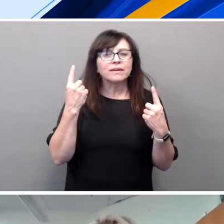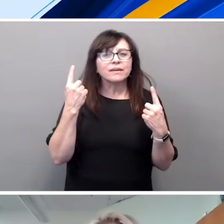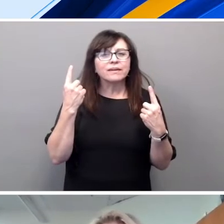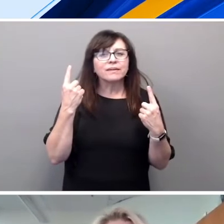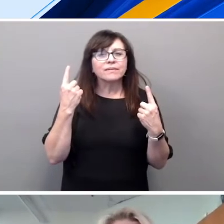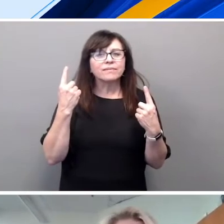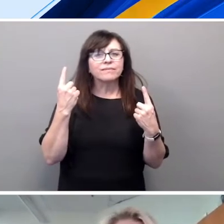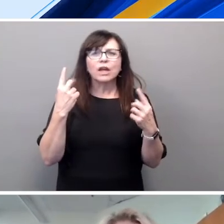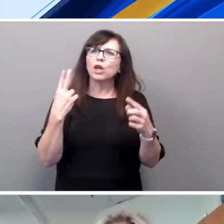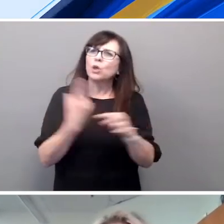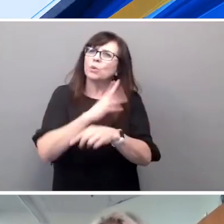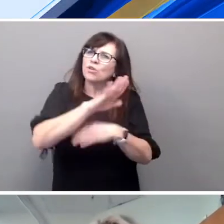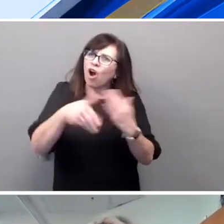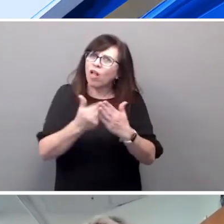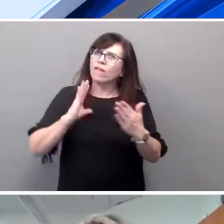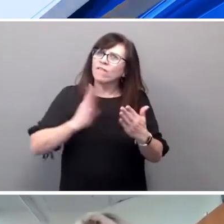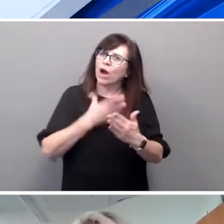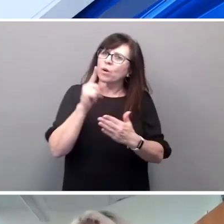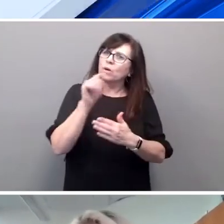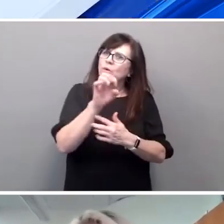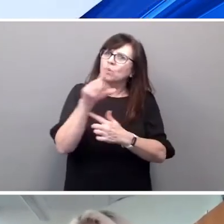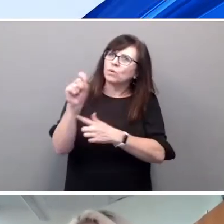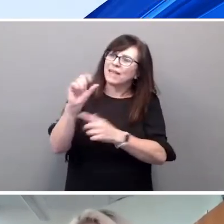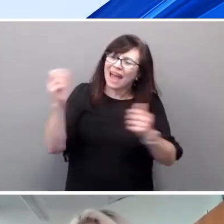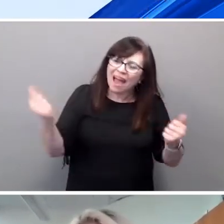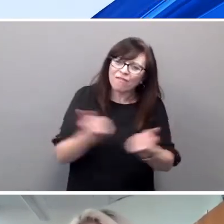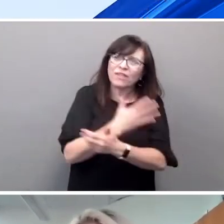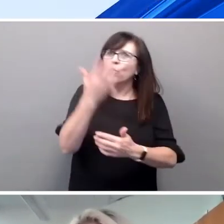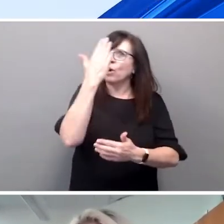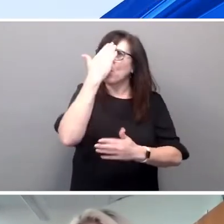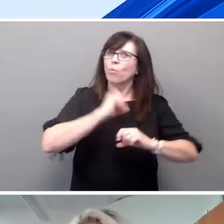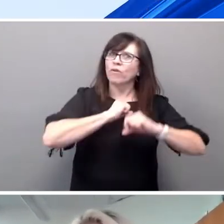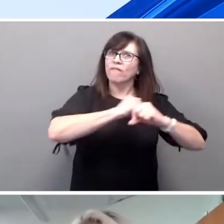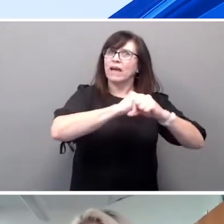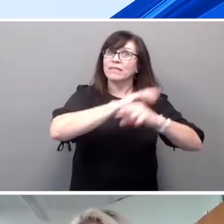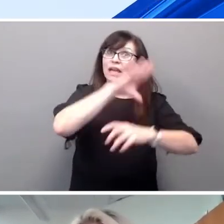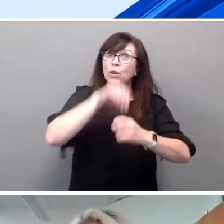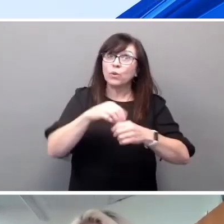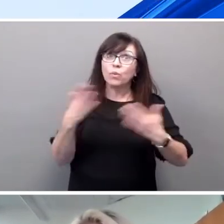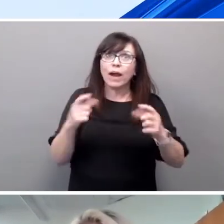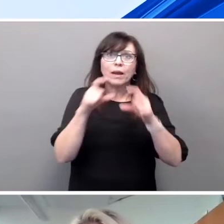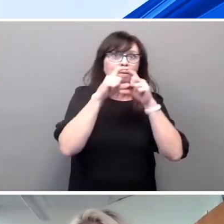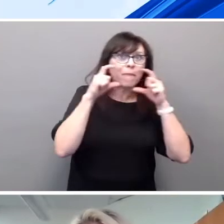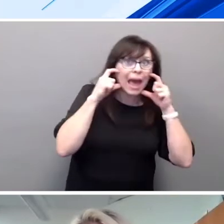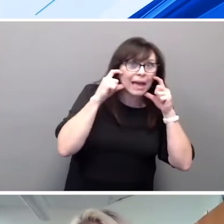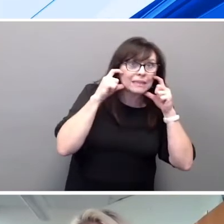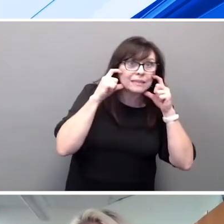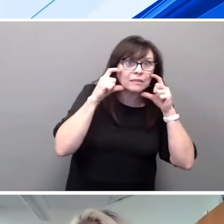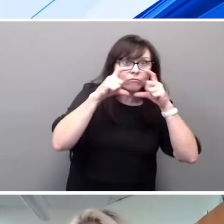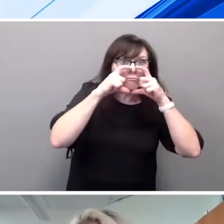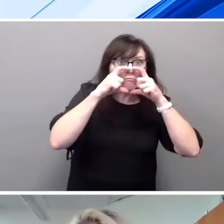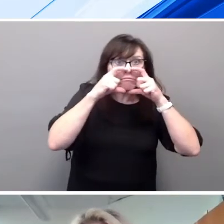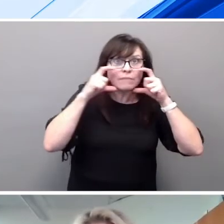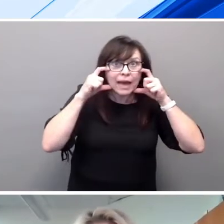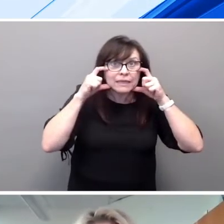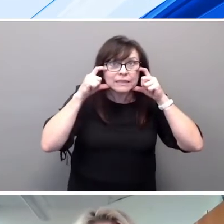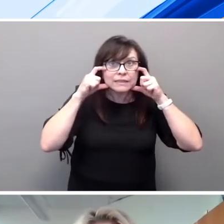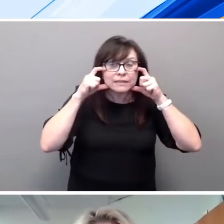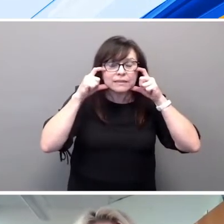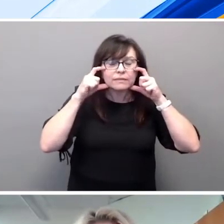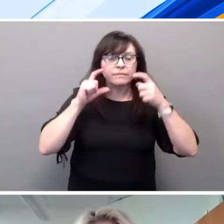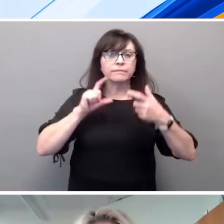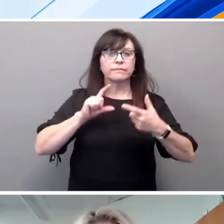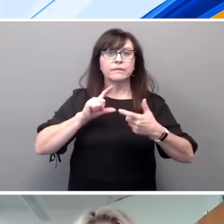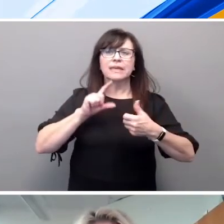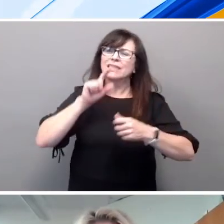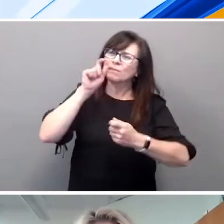let's use all the tools we have, all the prevention tools we have, which include wearing a mask over your nose and your mouth, especially